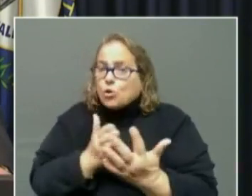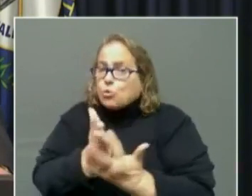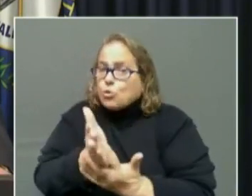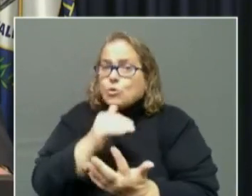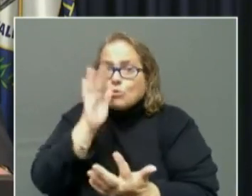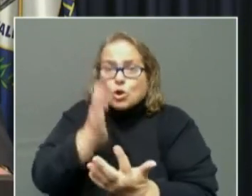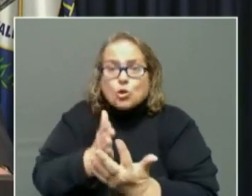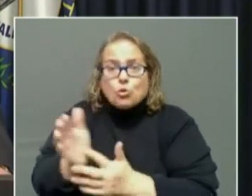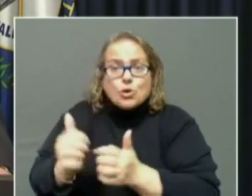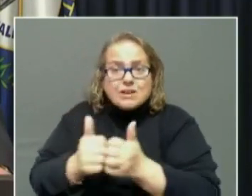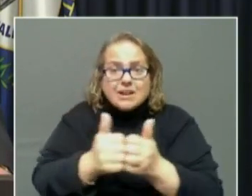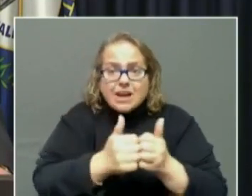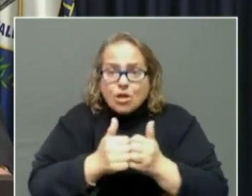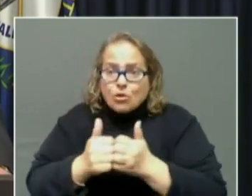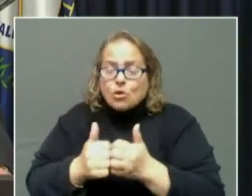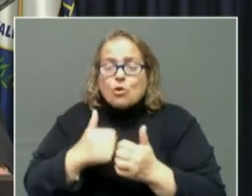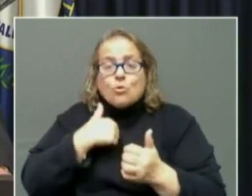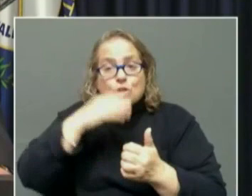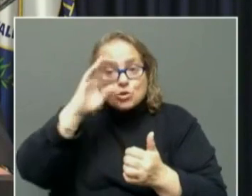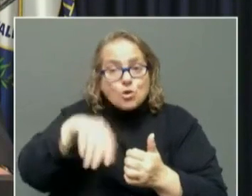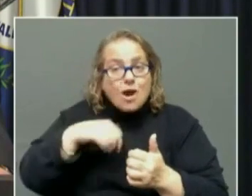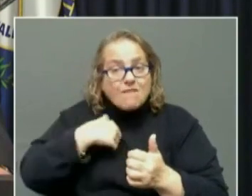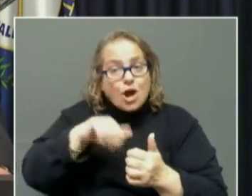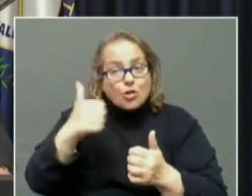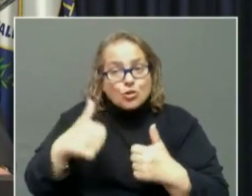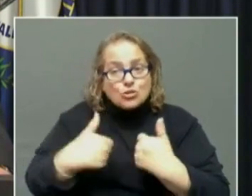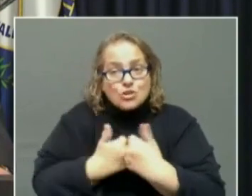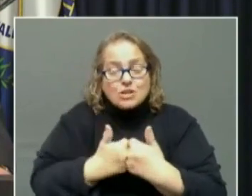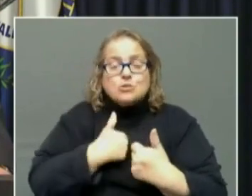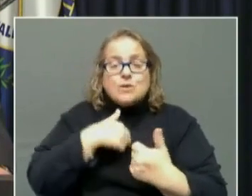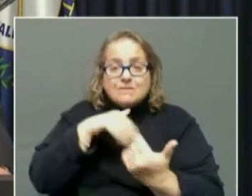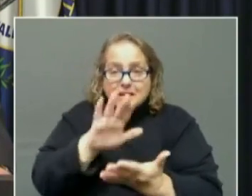We knew that there would be other challenges. We're going to face them. We're going to beat them. We're going to win.